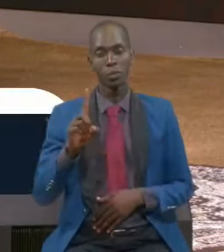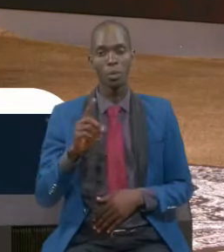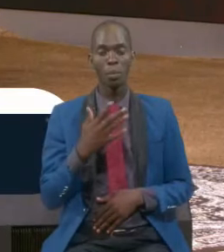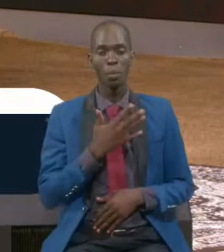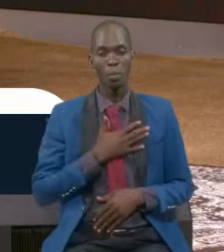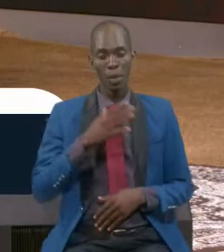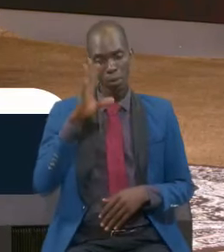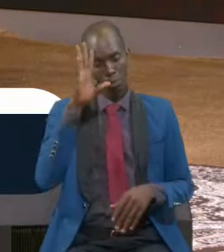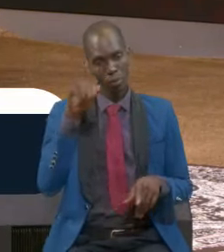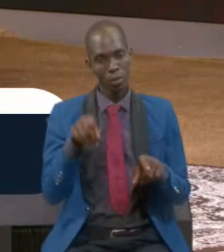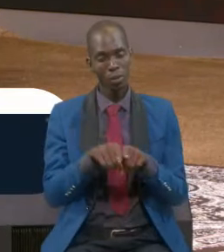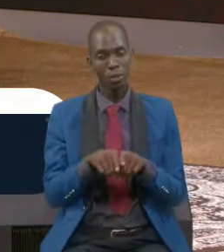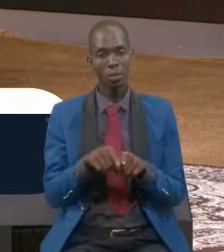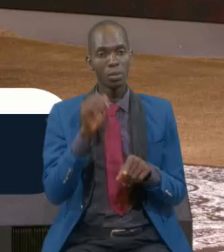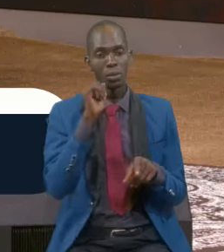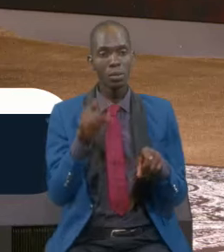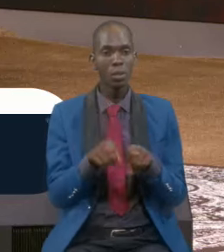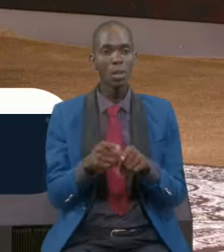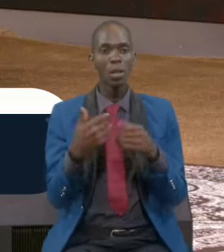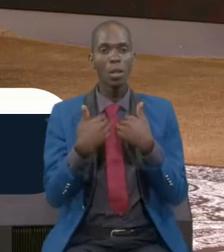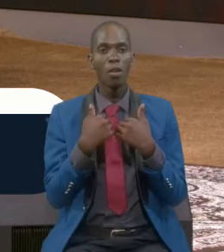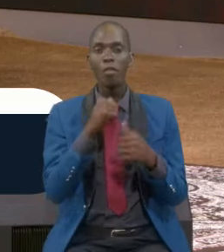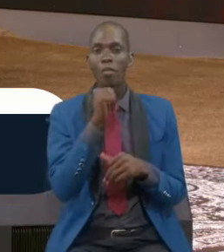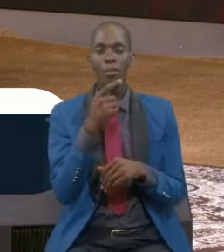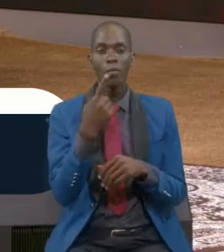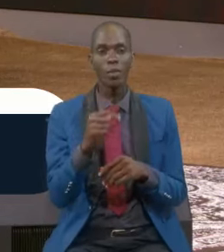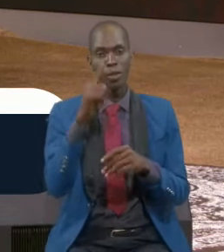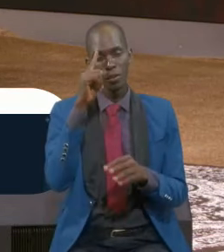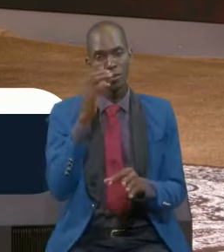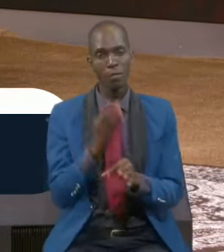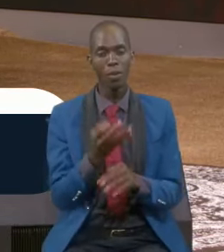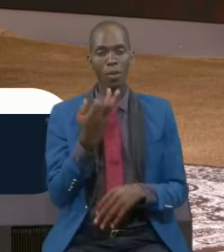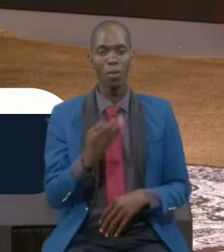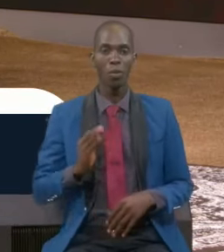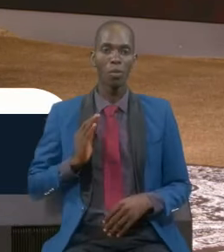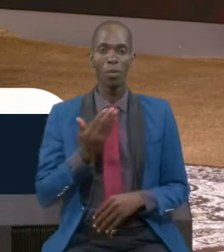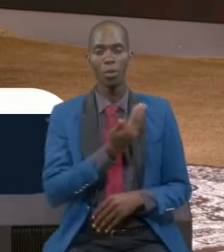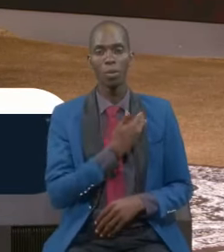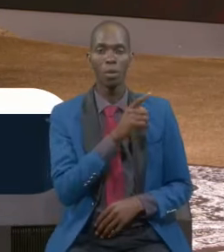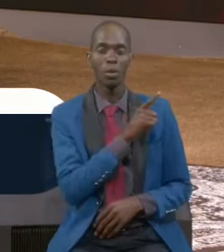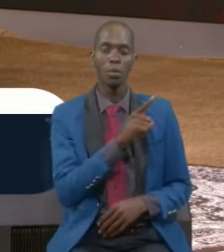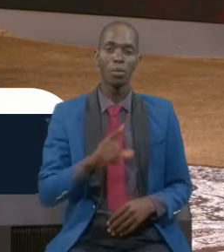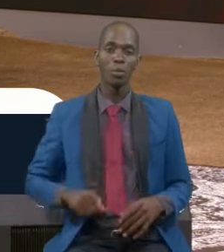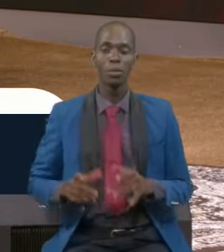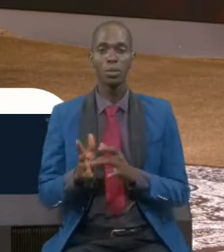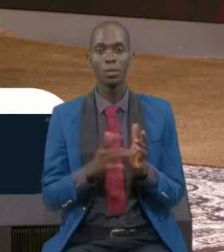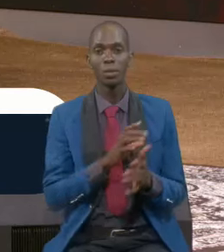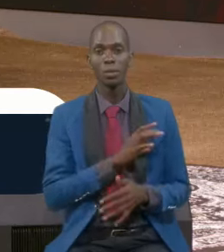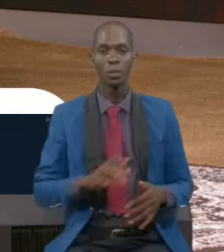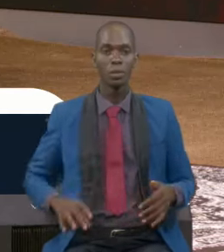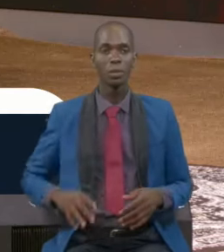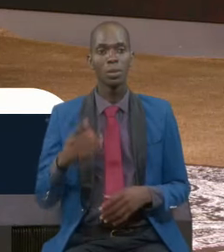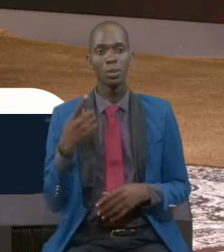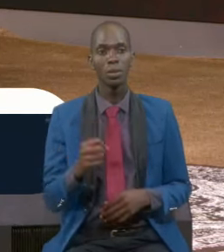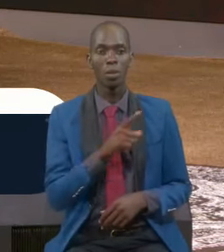brethren, have not the faith of our Lord Jesus Christ, the Lord of